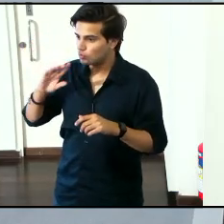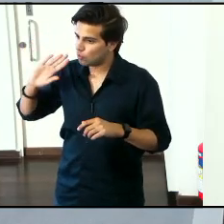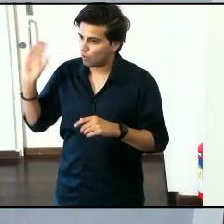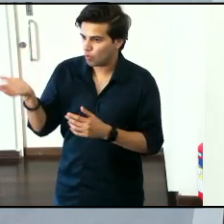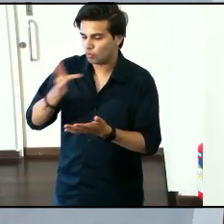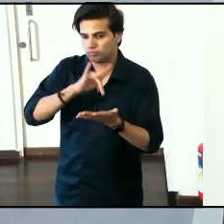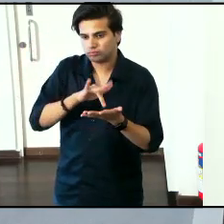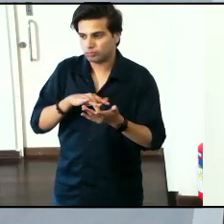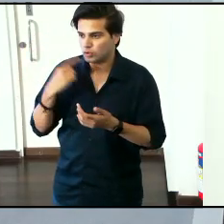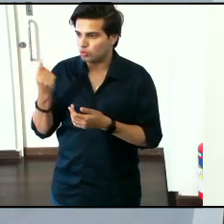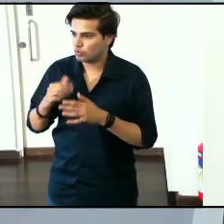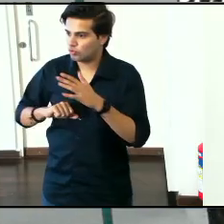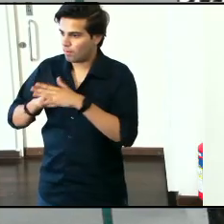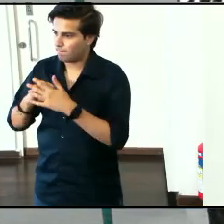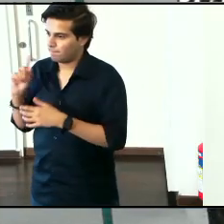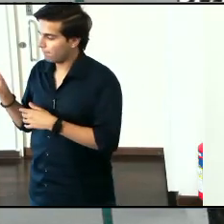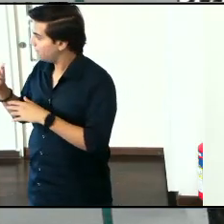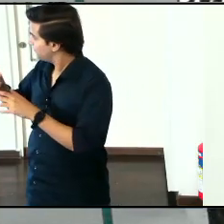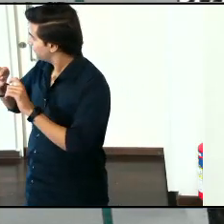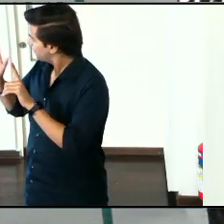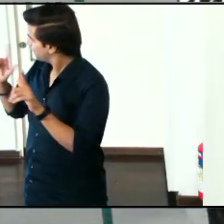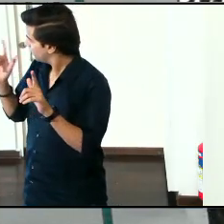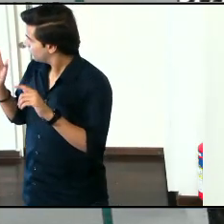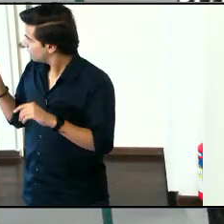Next, please.